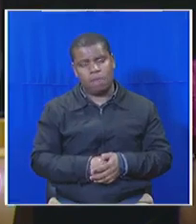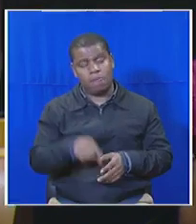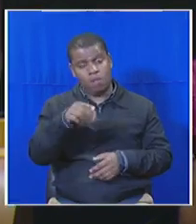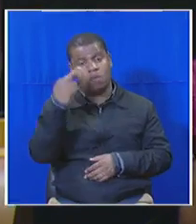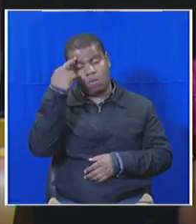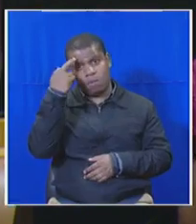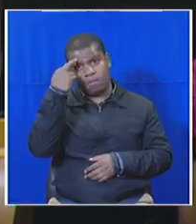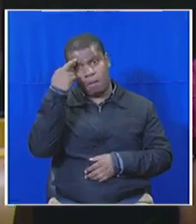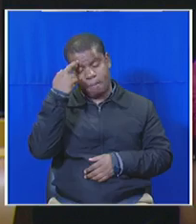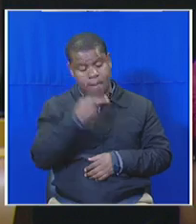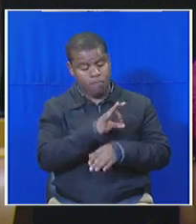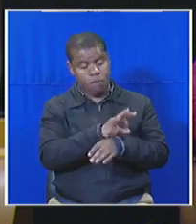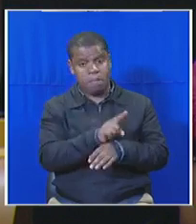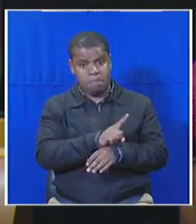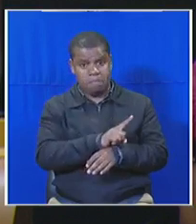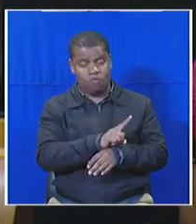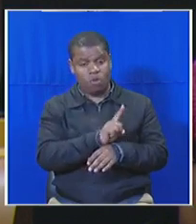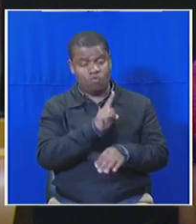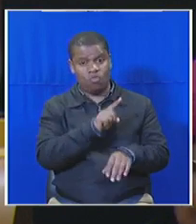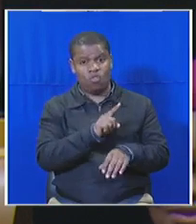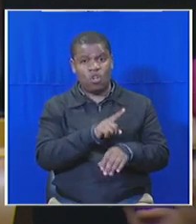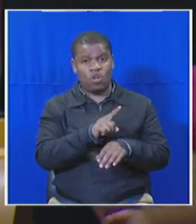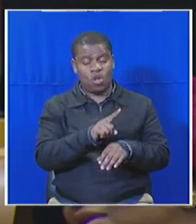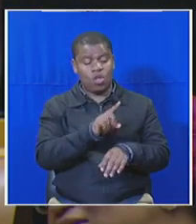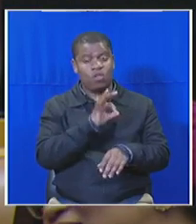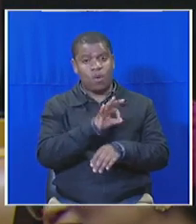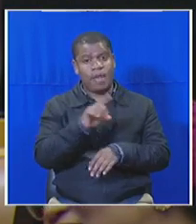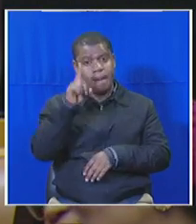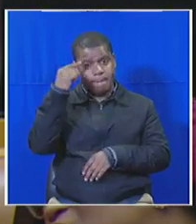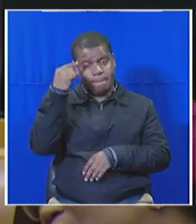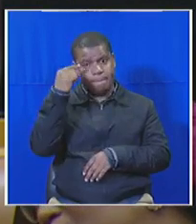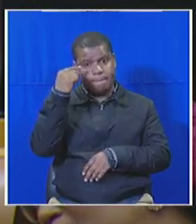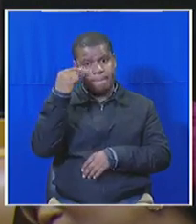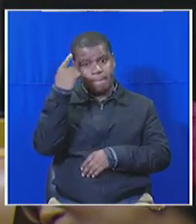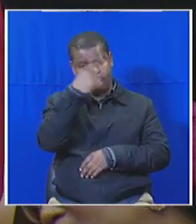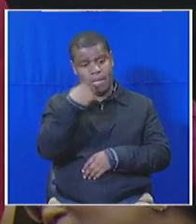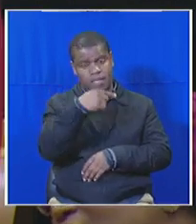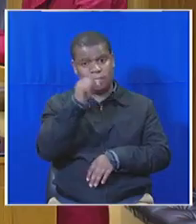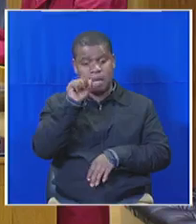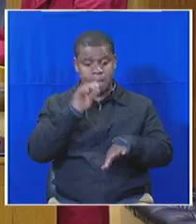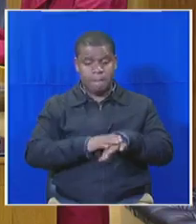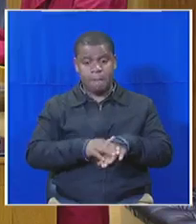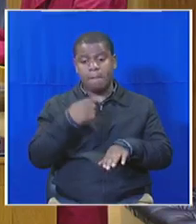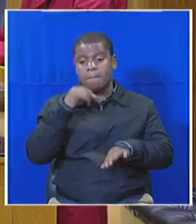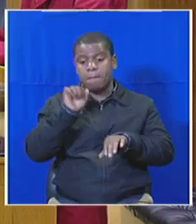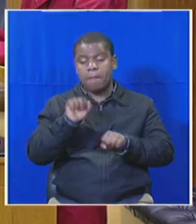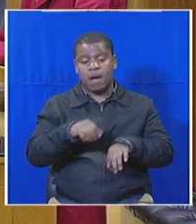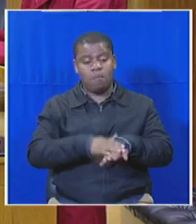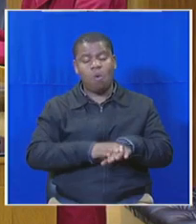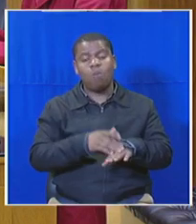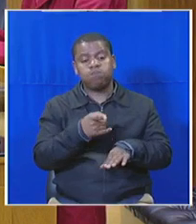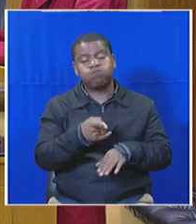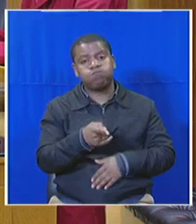is 3 minutes, but it has 4 minutes. For 4 minutes. Can you speak for 4 minutes? Order, honorable member. The